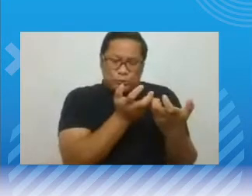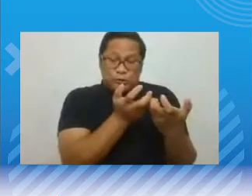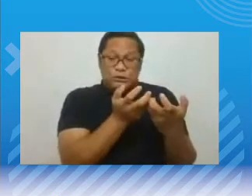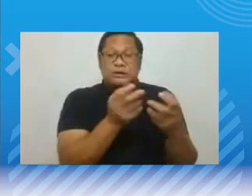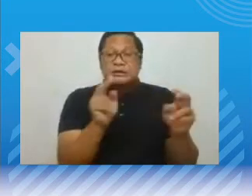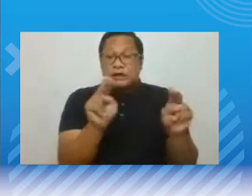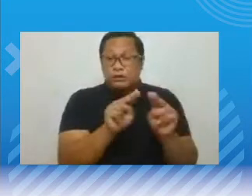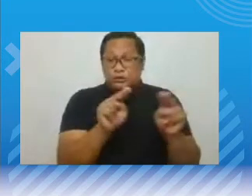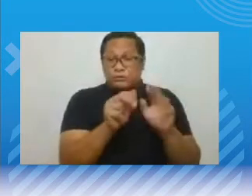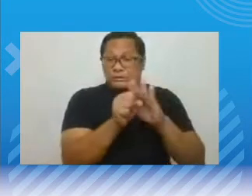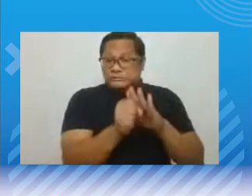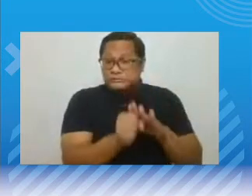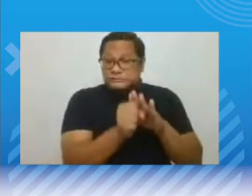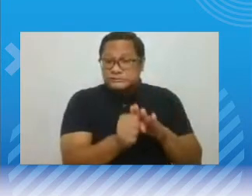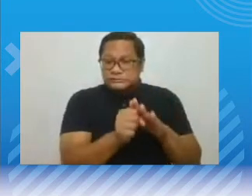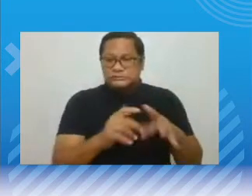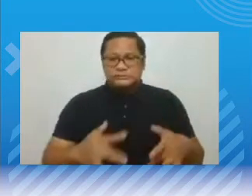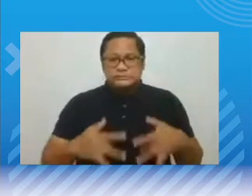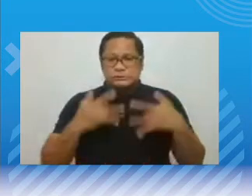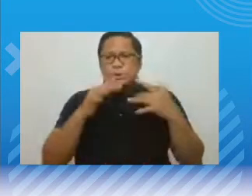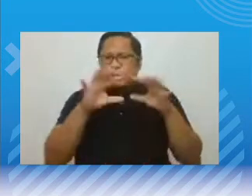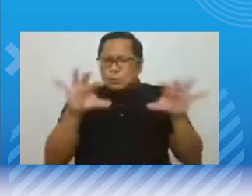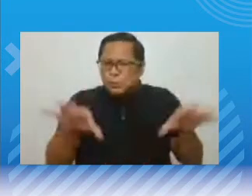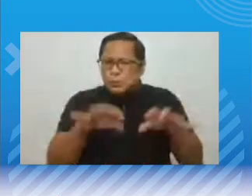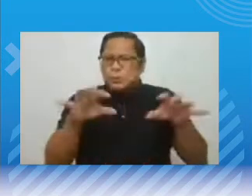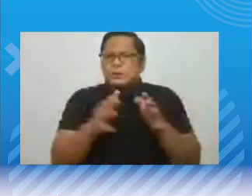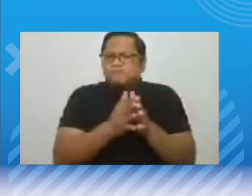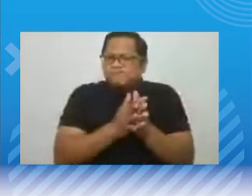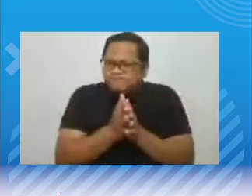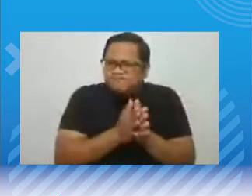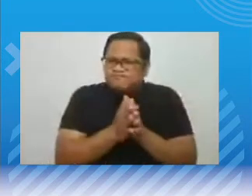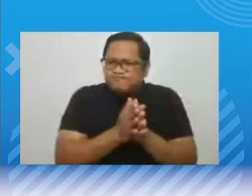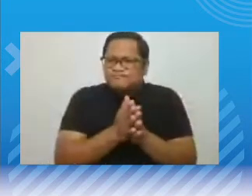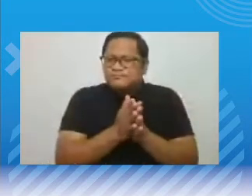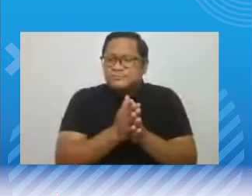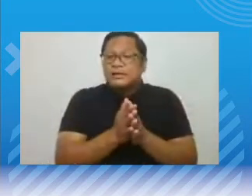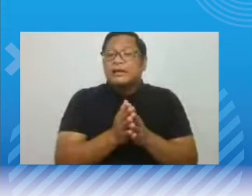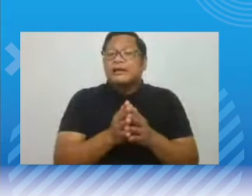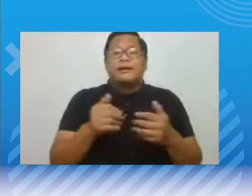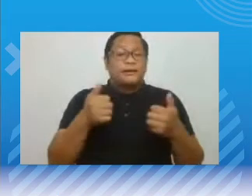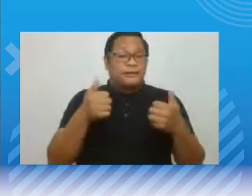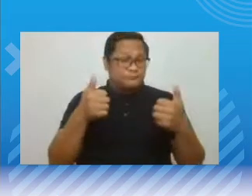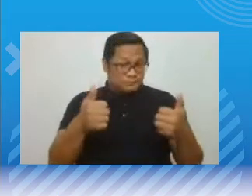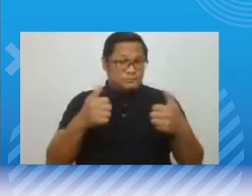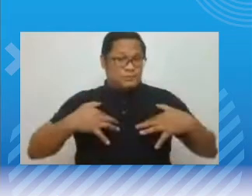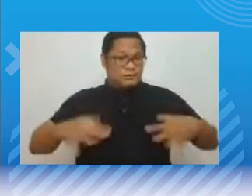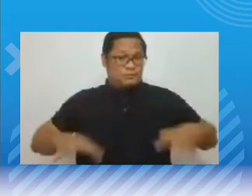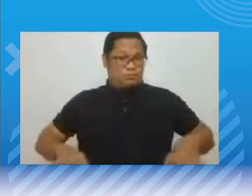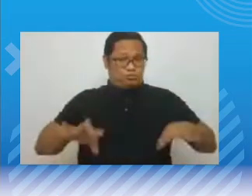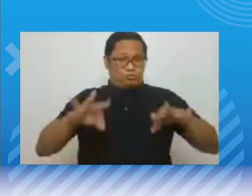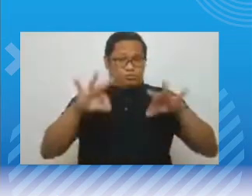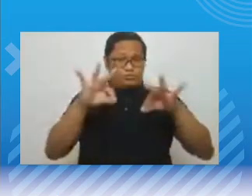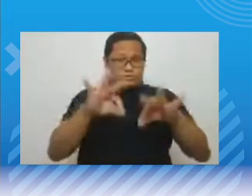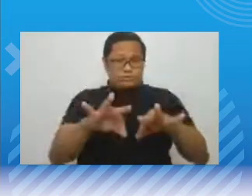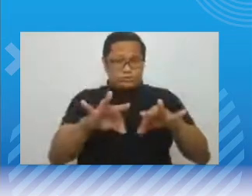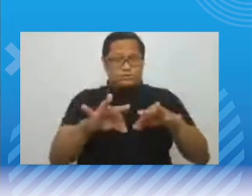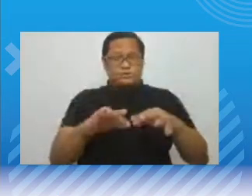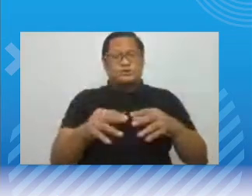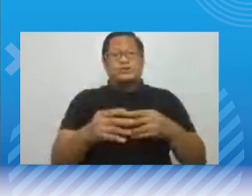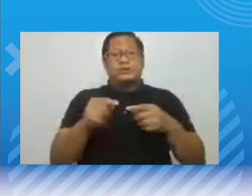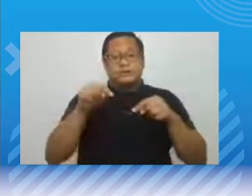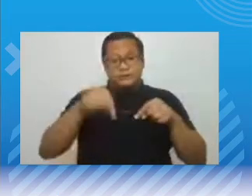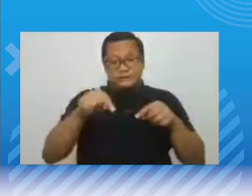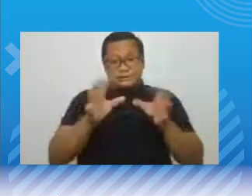life, can work productively and fruitfully, and is able to make a contribution to his or her